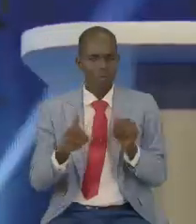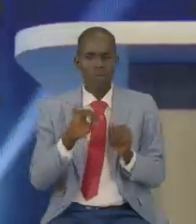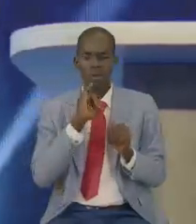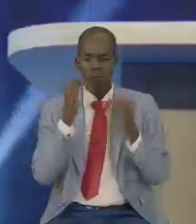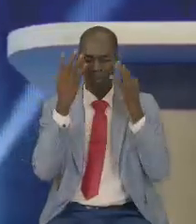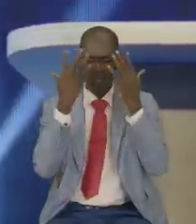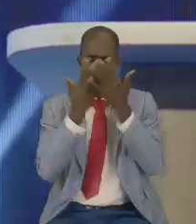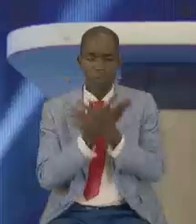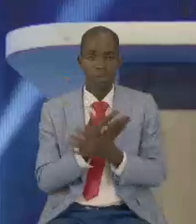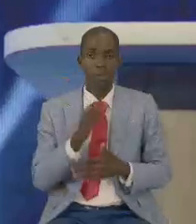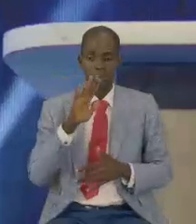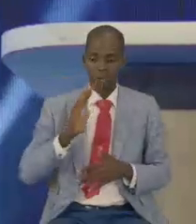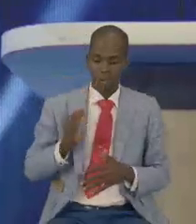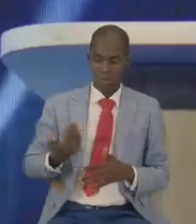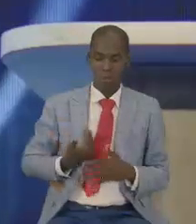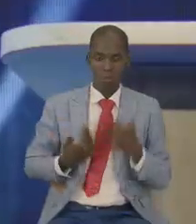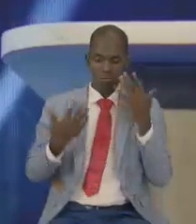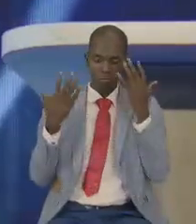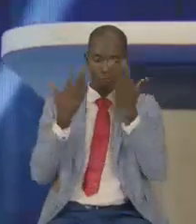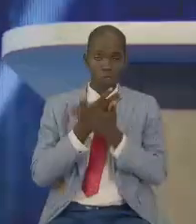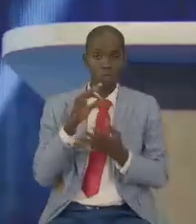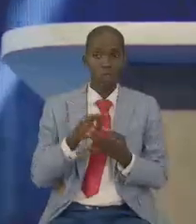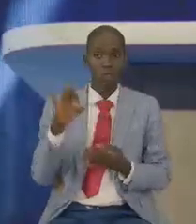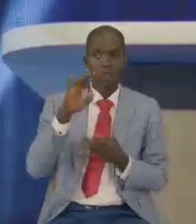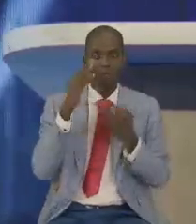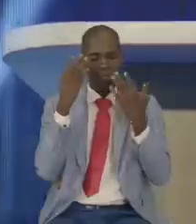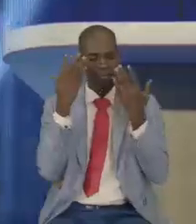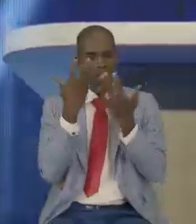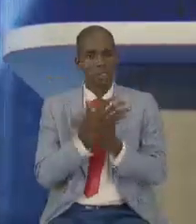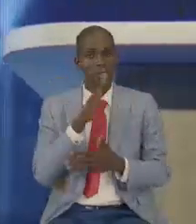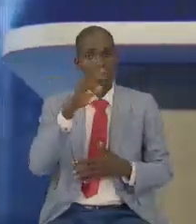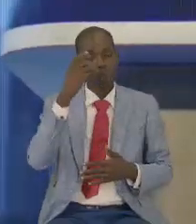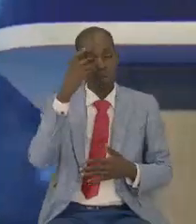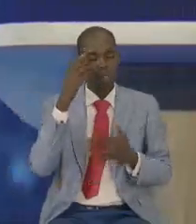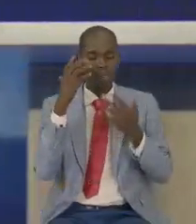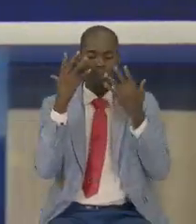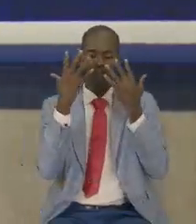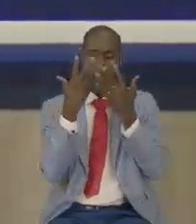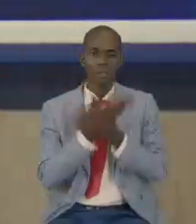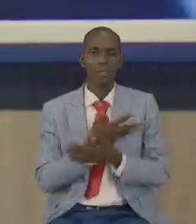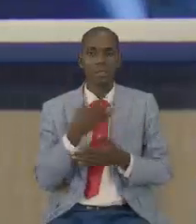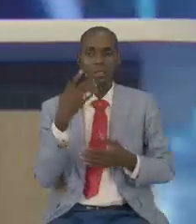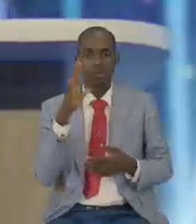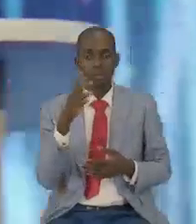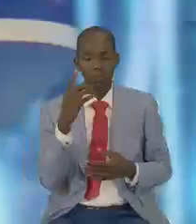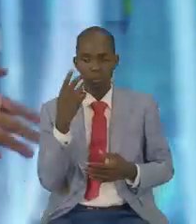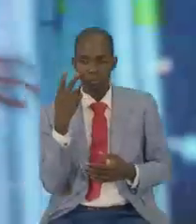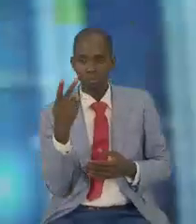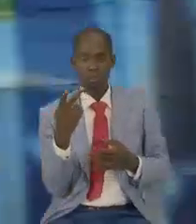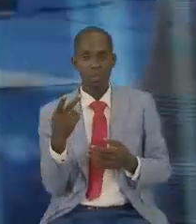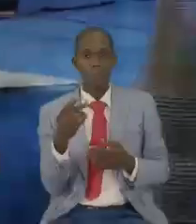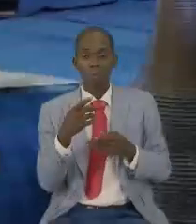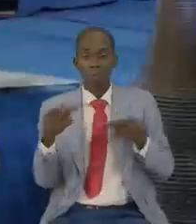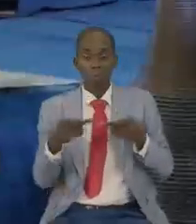spirit dark, the mind dark, the sight dark. And there are so many pitfalls